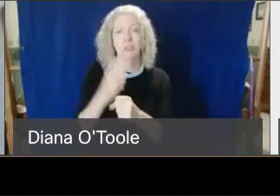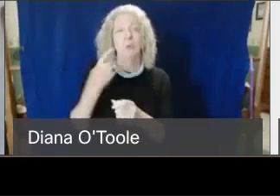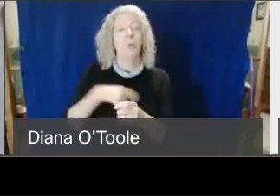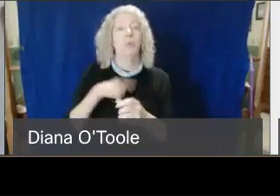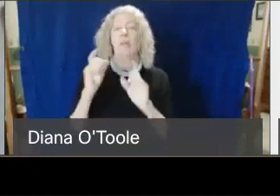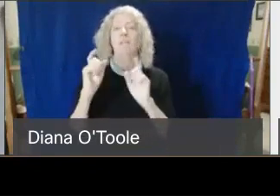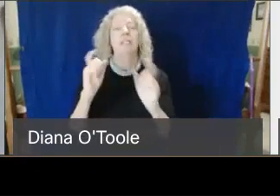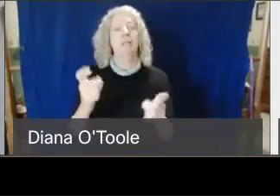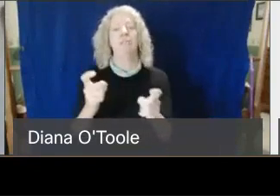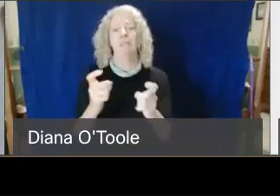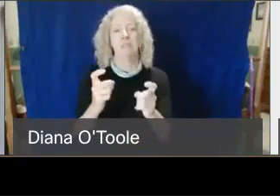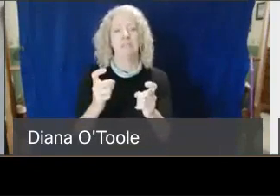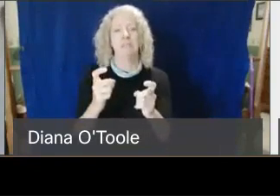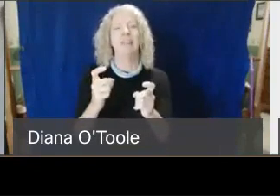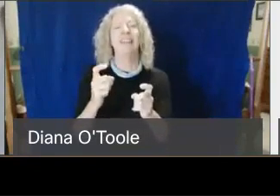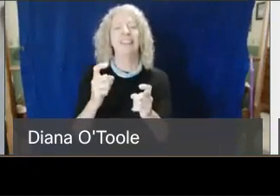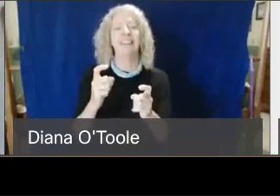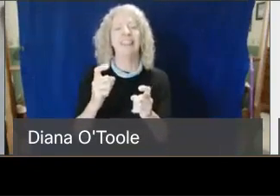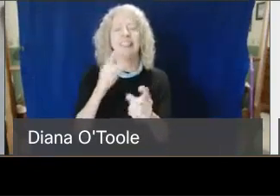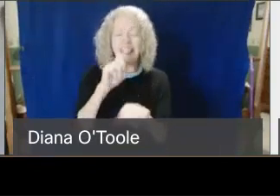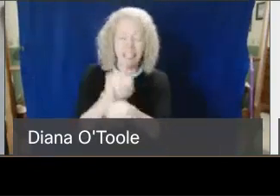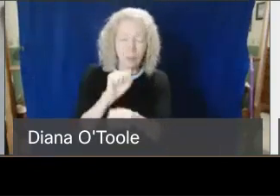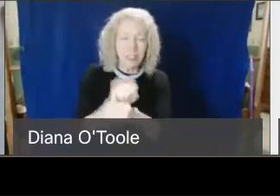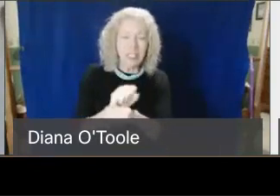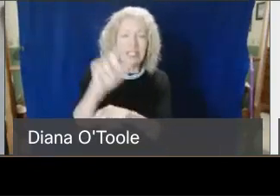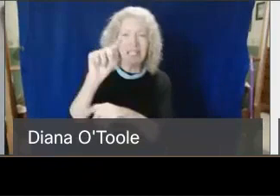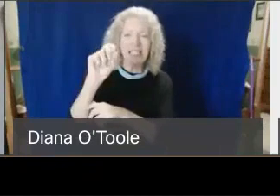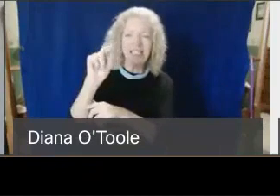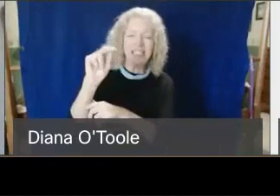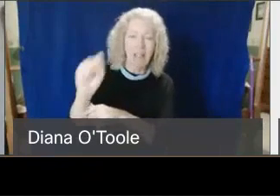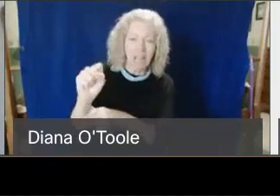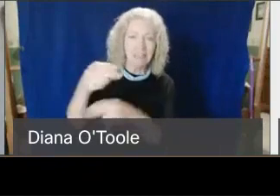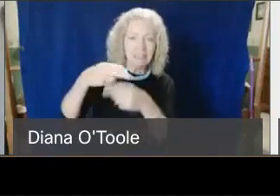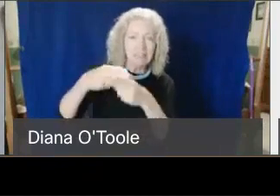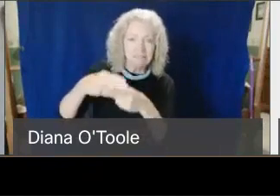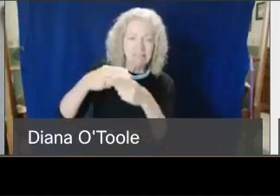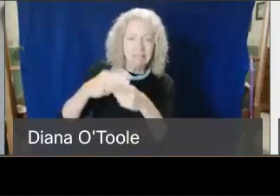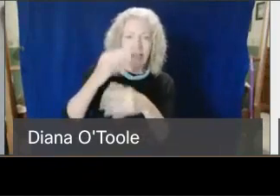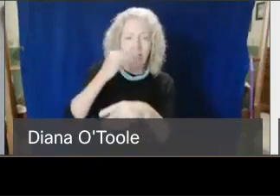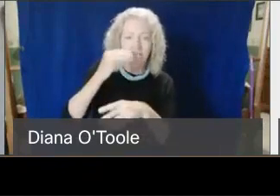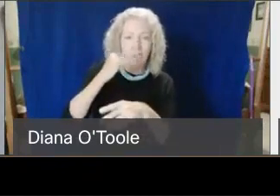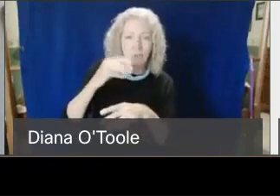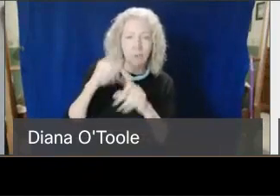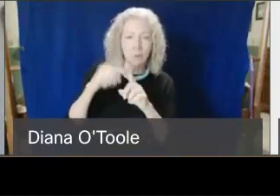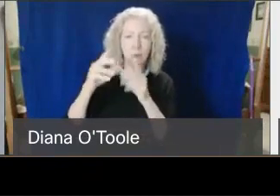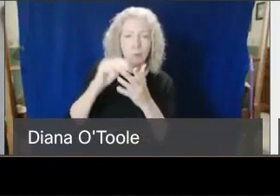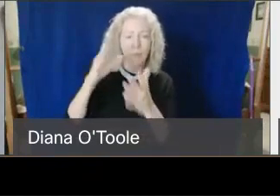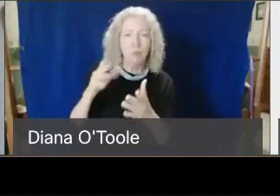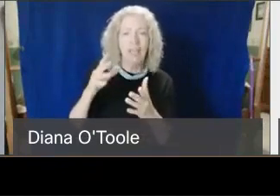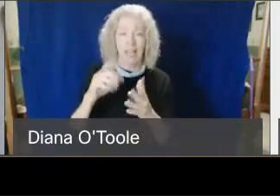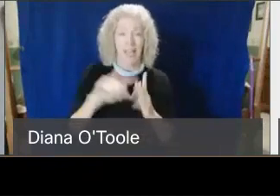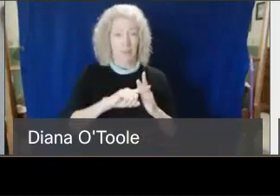food to students over the last couple of years. And we were shut down with the pantry at the beginning stages of